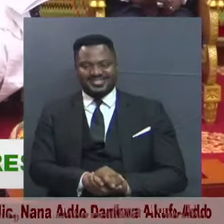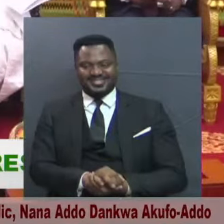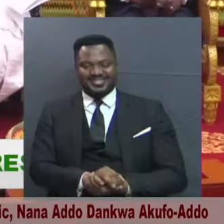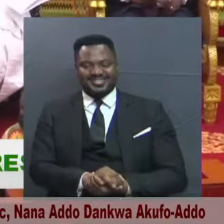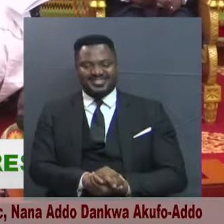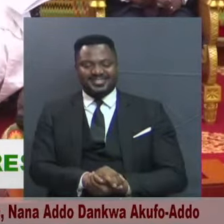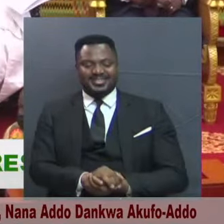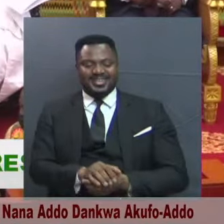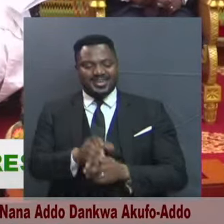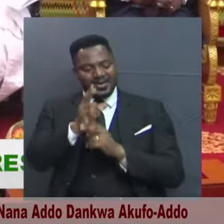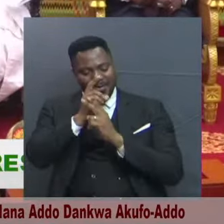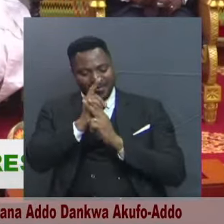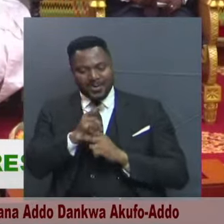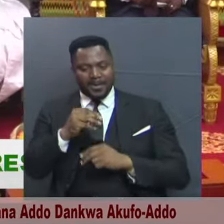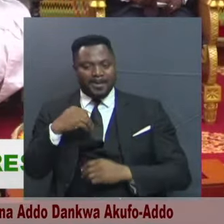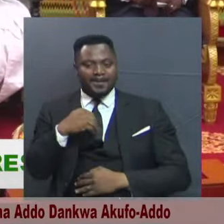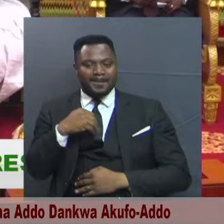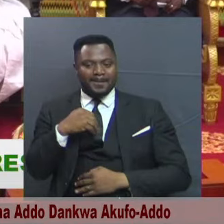H